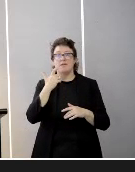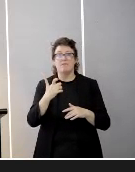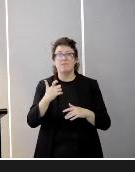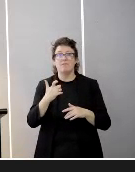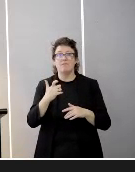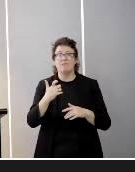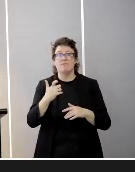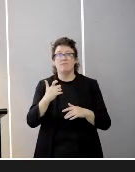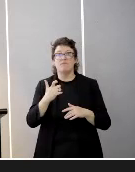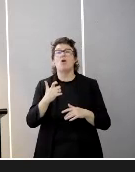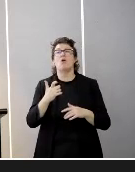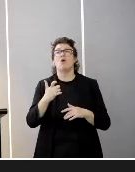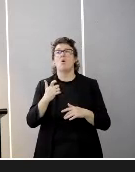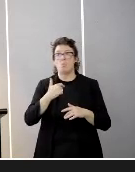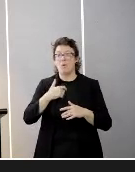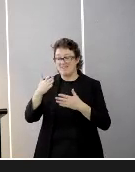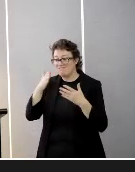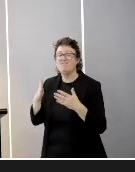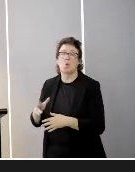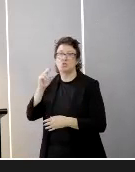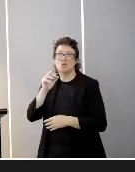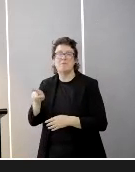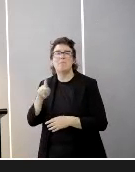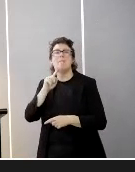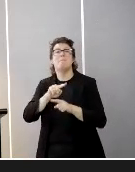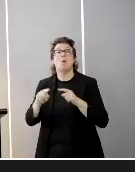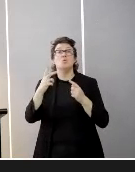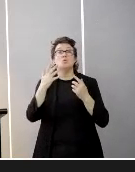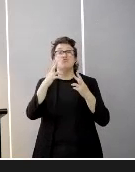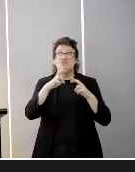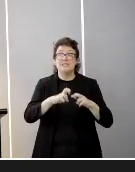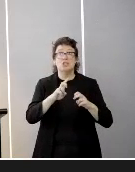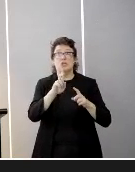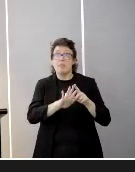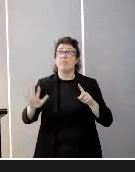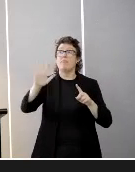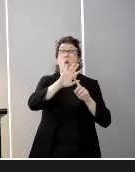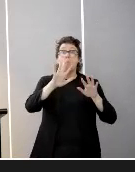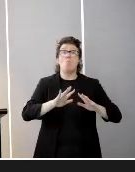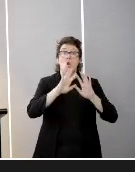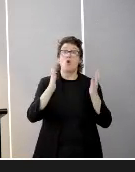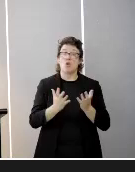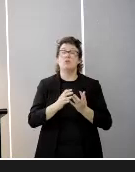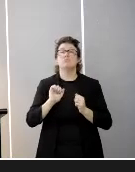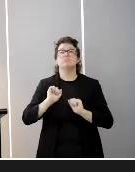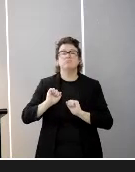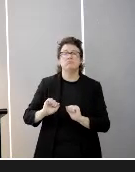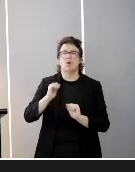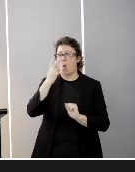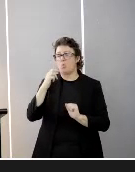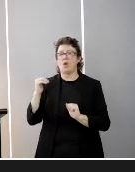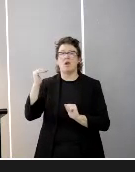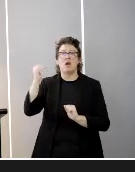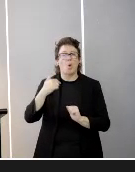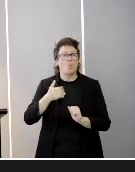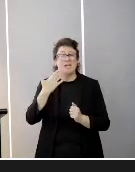strongly, but most studies in the world are focused on older adults, which is also good. But we don't know heaps in young people